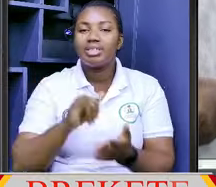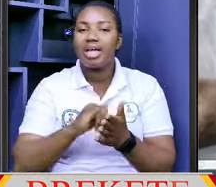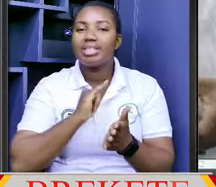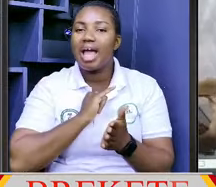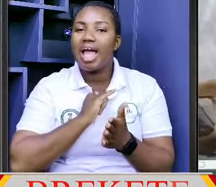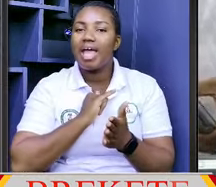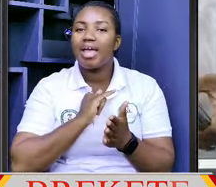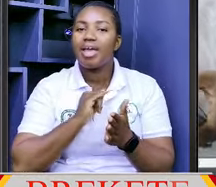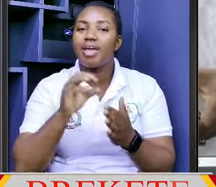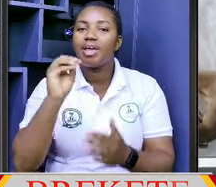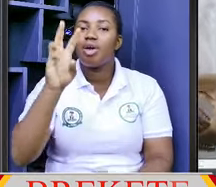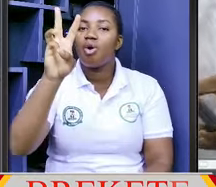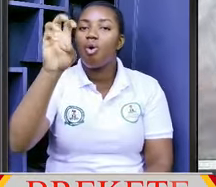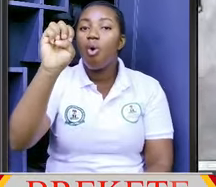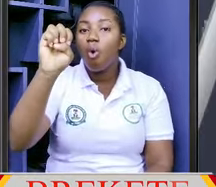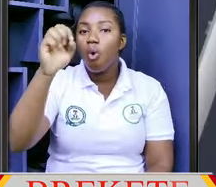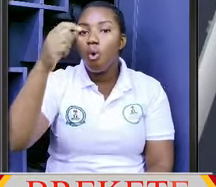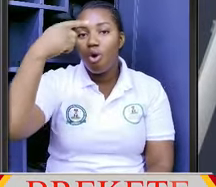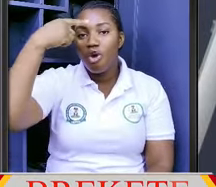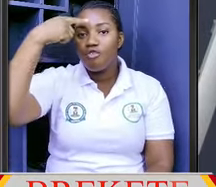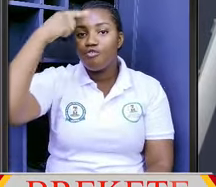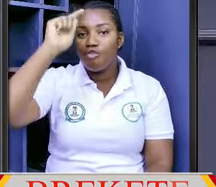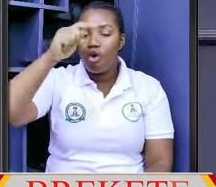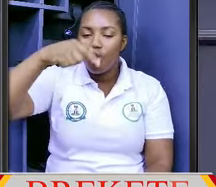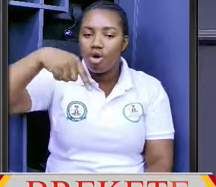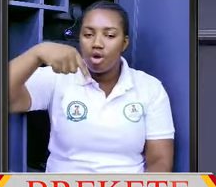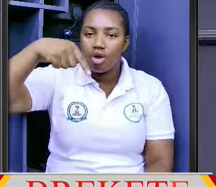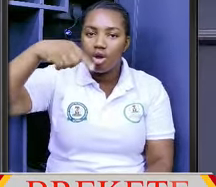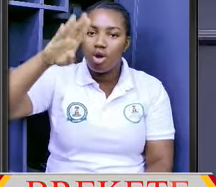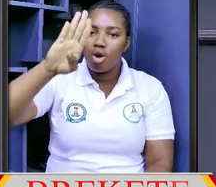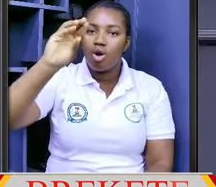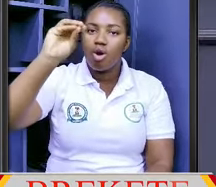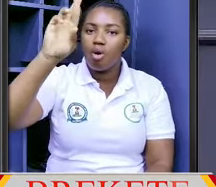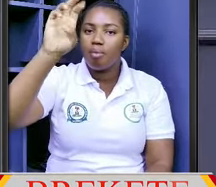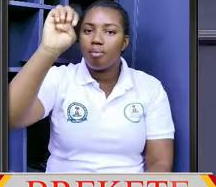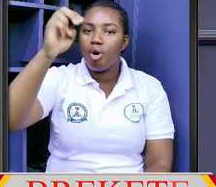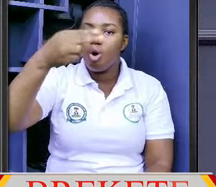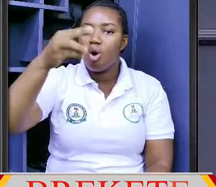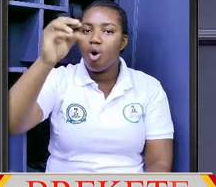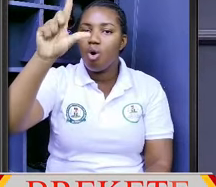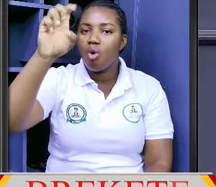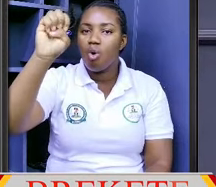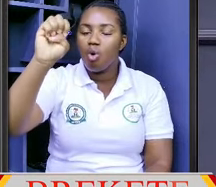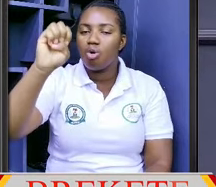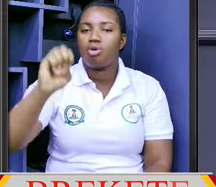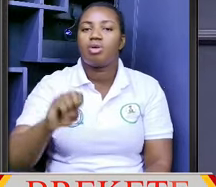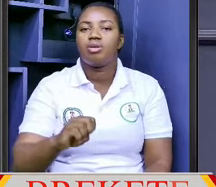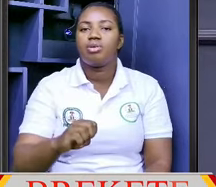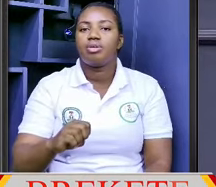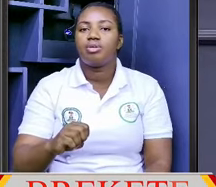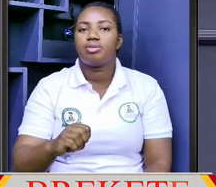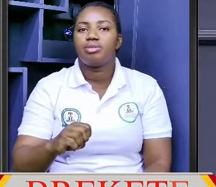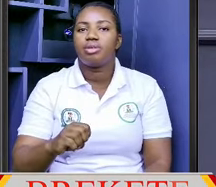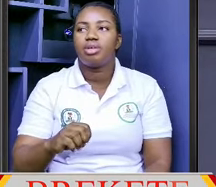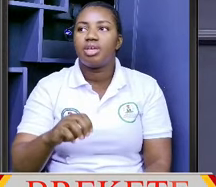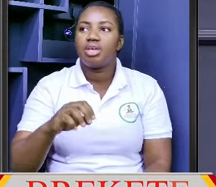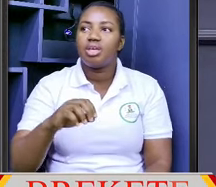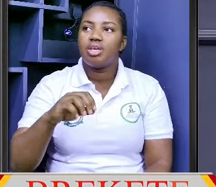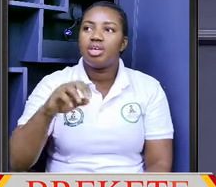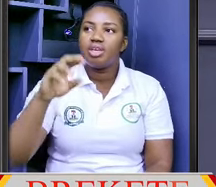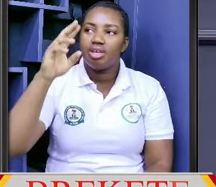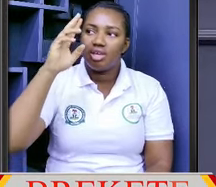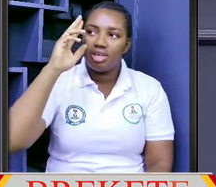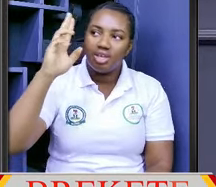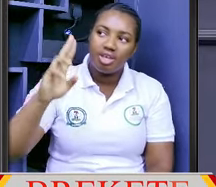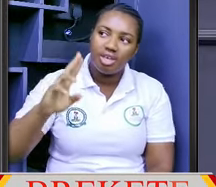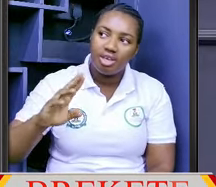where I owe for borehole where you go sink for me for that community for Nasarawa State where I never balance up, he raise up in hand.